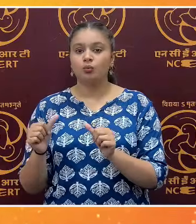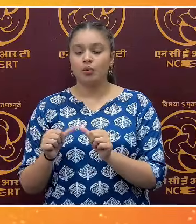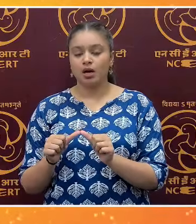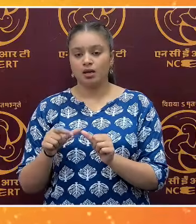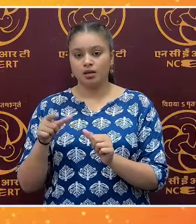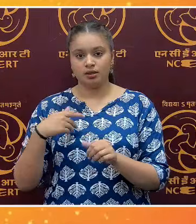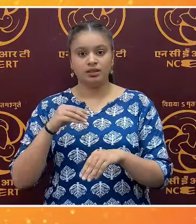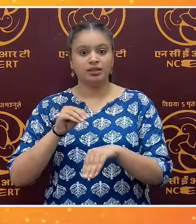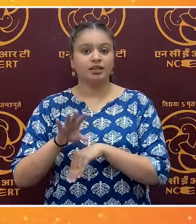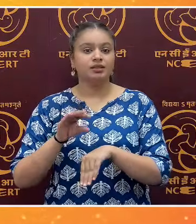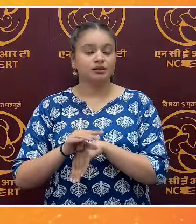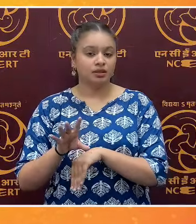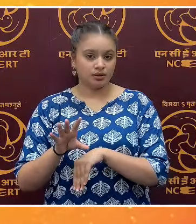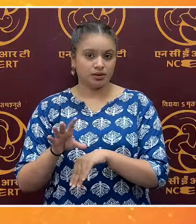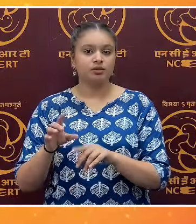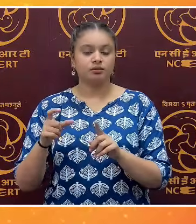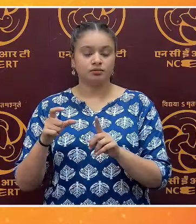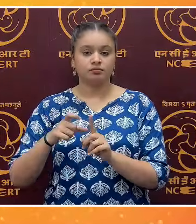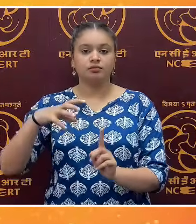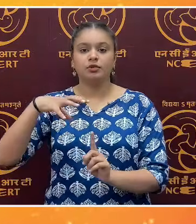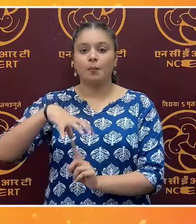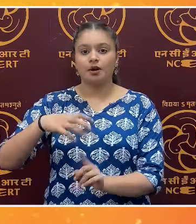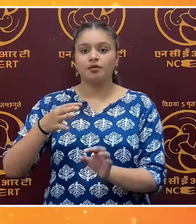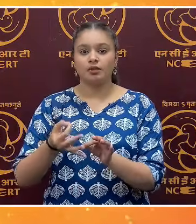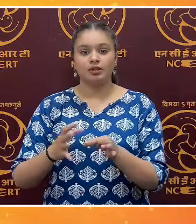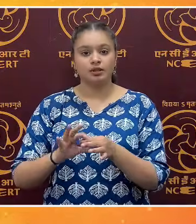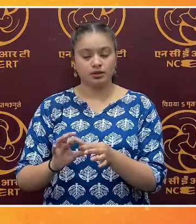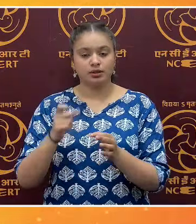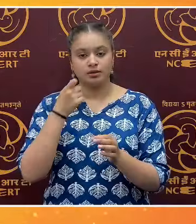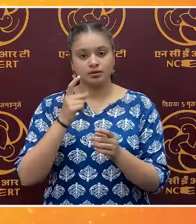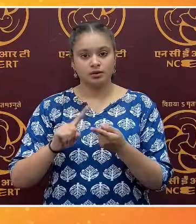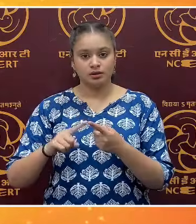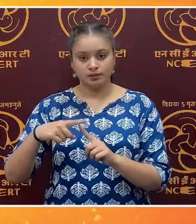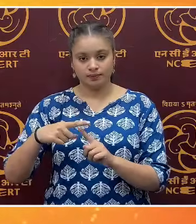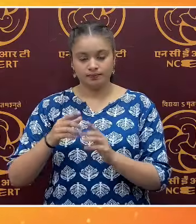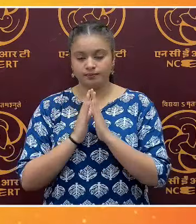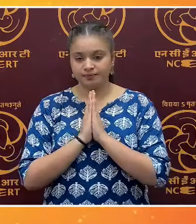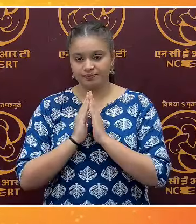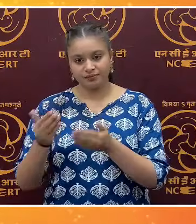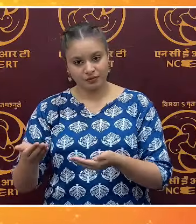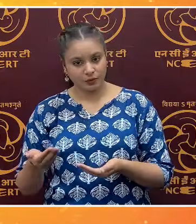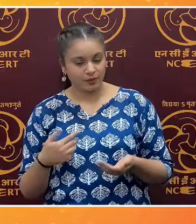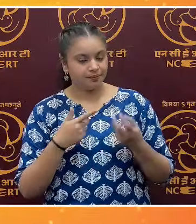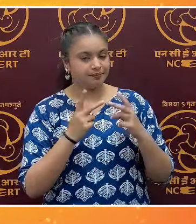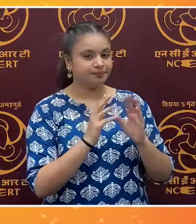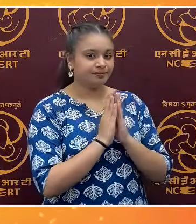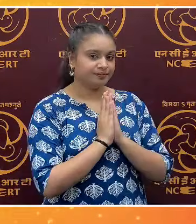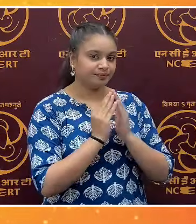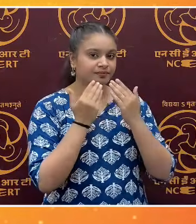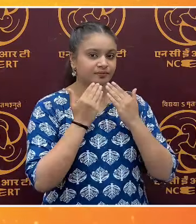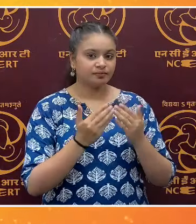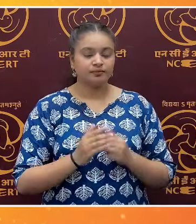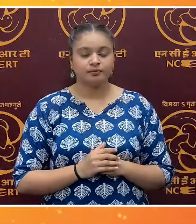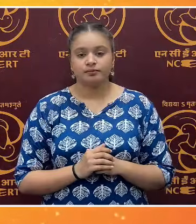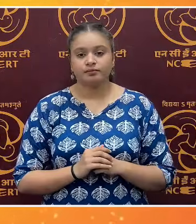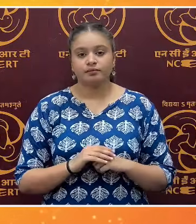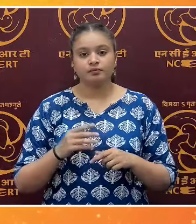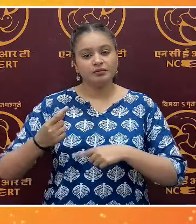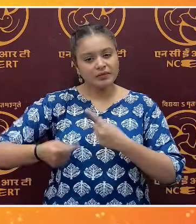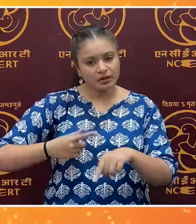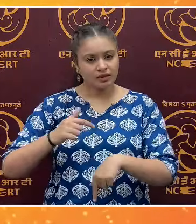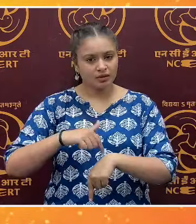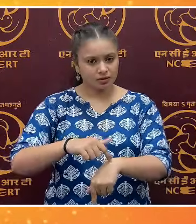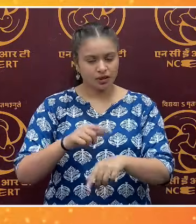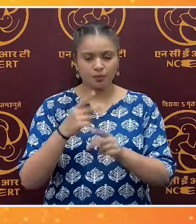from CIET, NCERT, New Delhi. Ma'am, namaskar and very warm welcome to you. Namaskar and thank you. Ma'am, every time when we talk